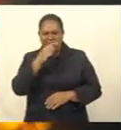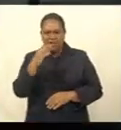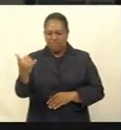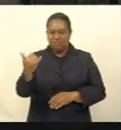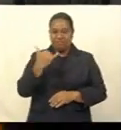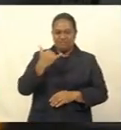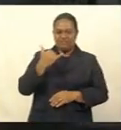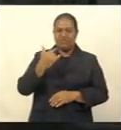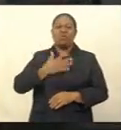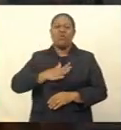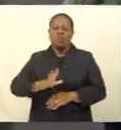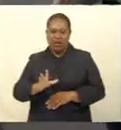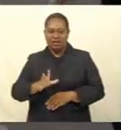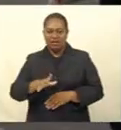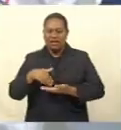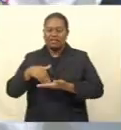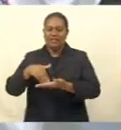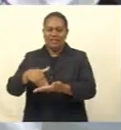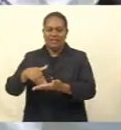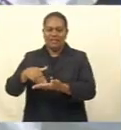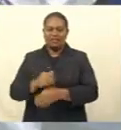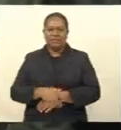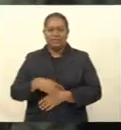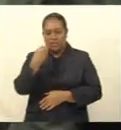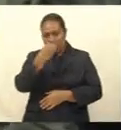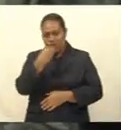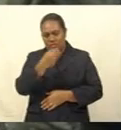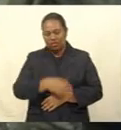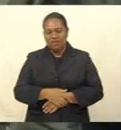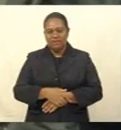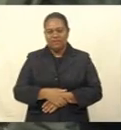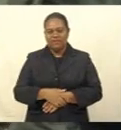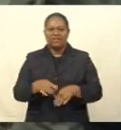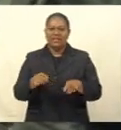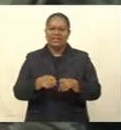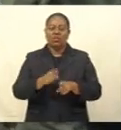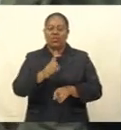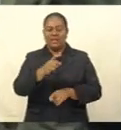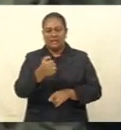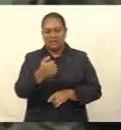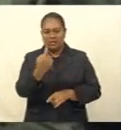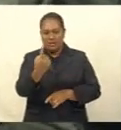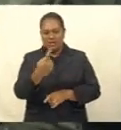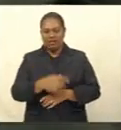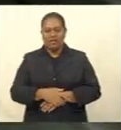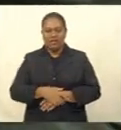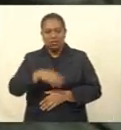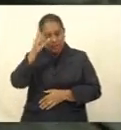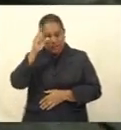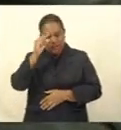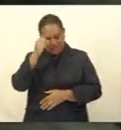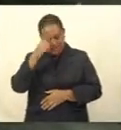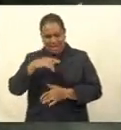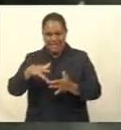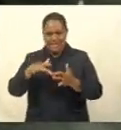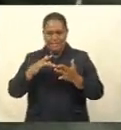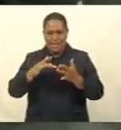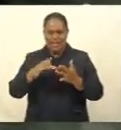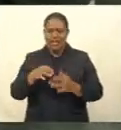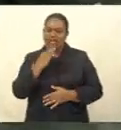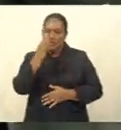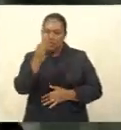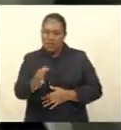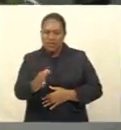ration. This is apart from the toll-free hotline 161. Fijians can also email their request